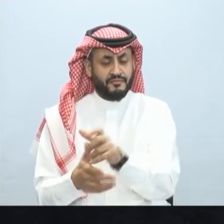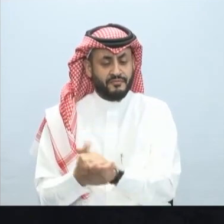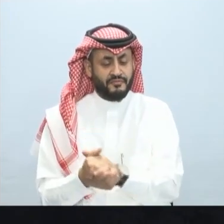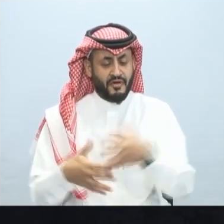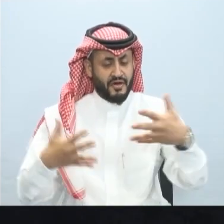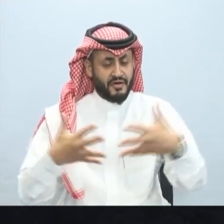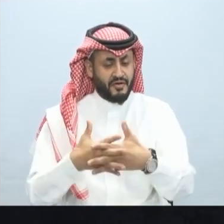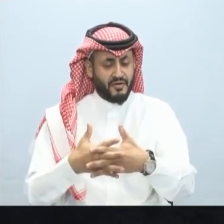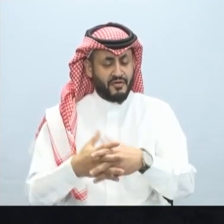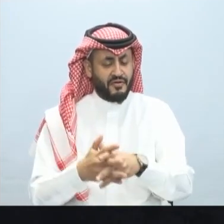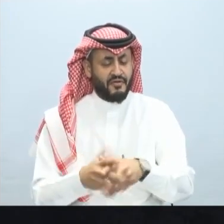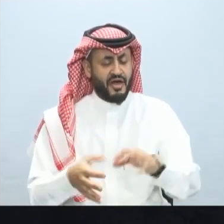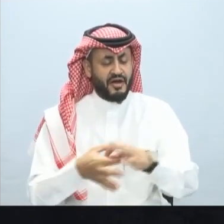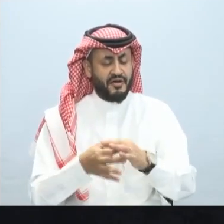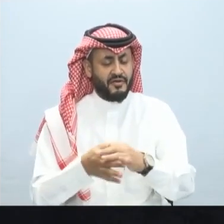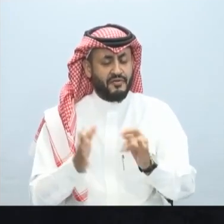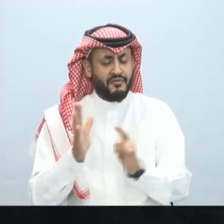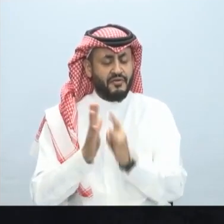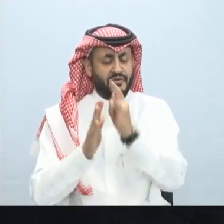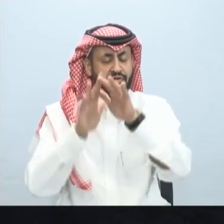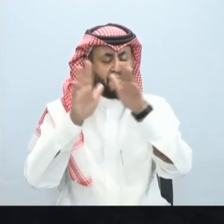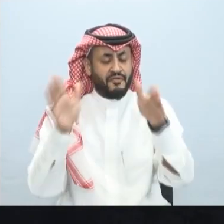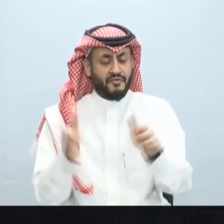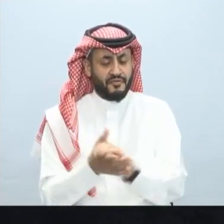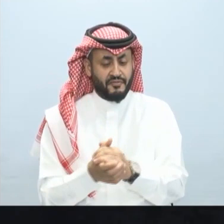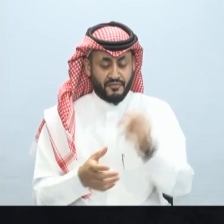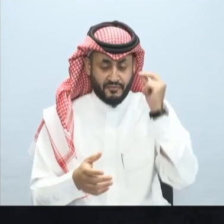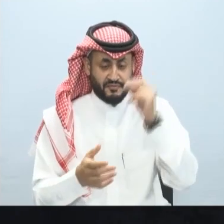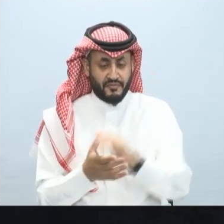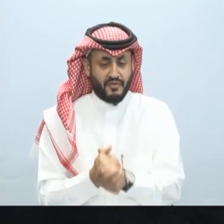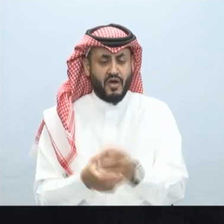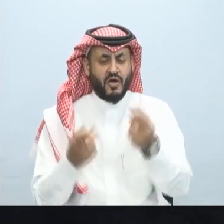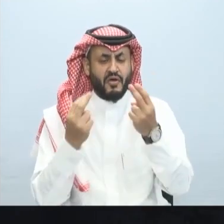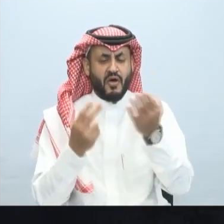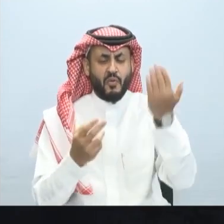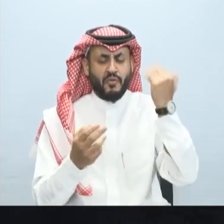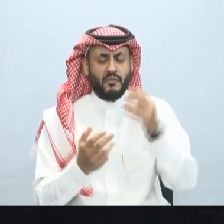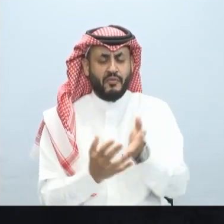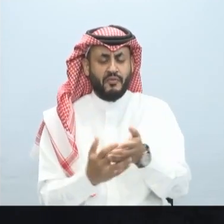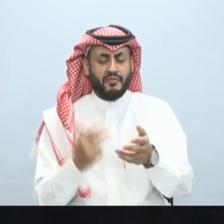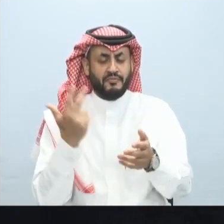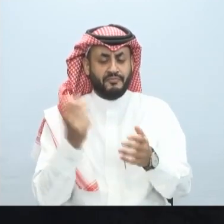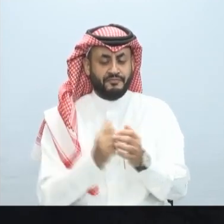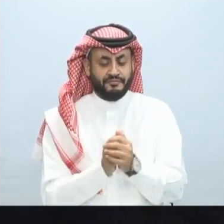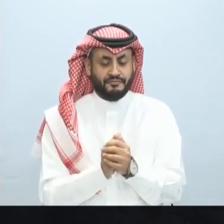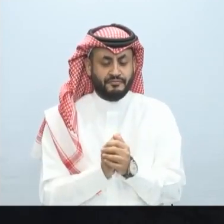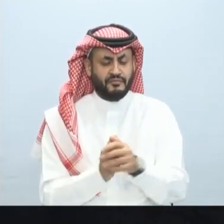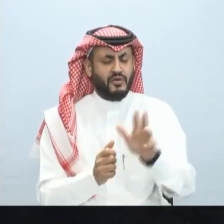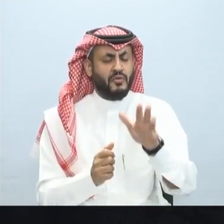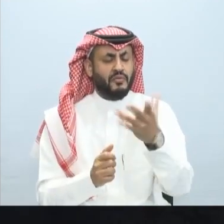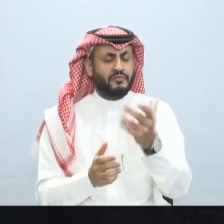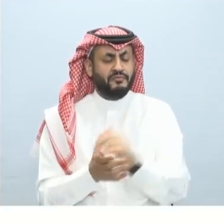are connected to space and the planetary system, which we actually studied in Unit 3. So what's new